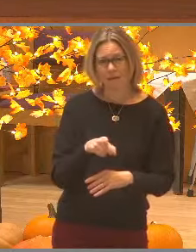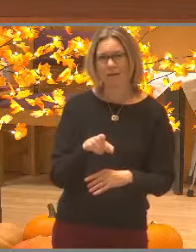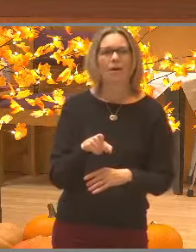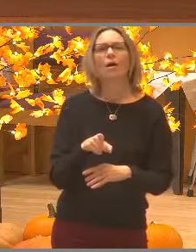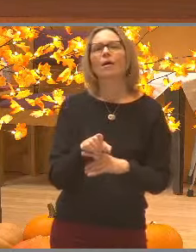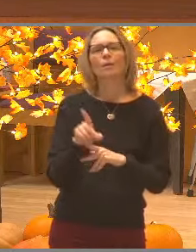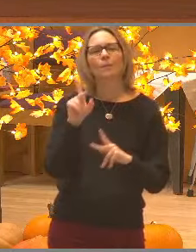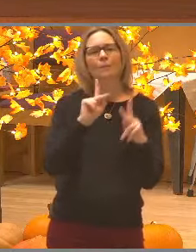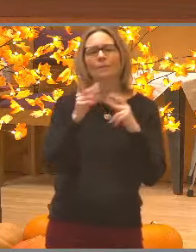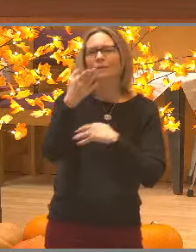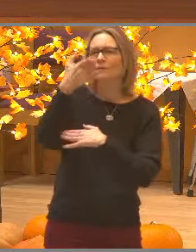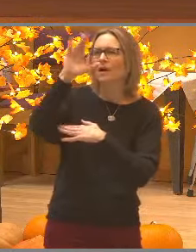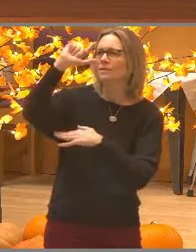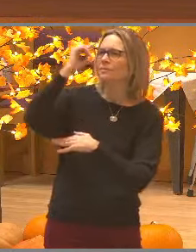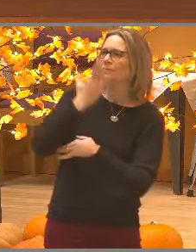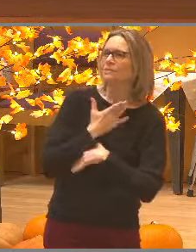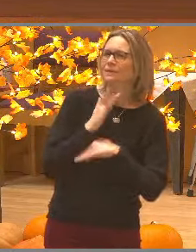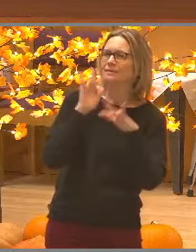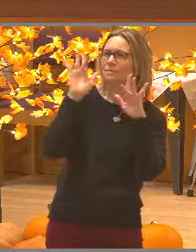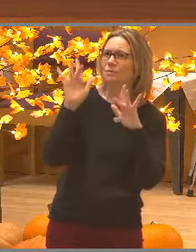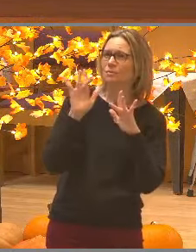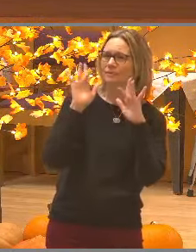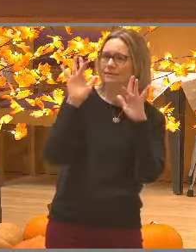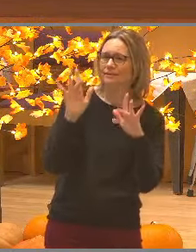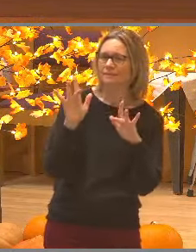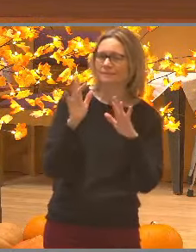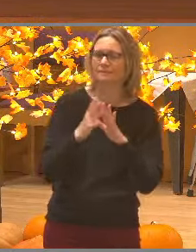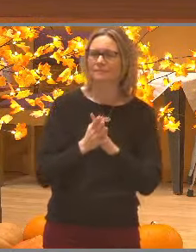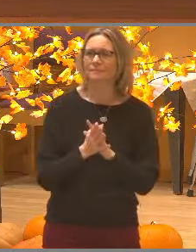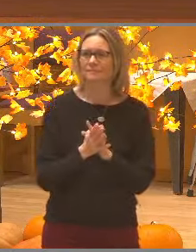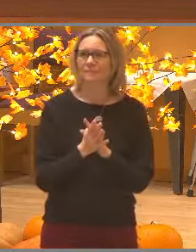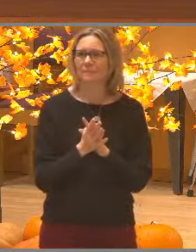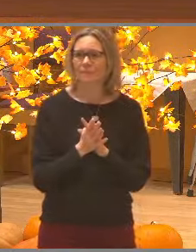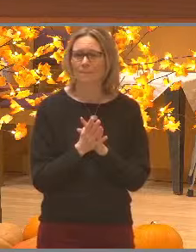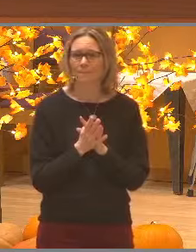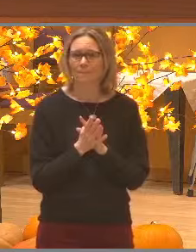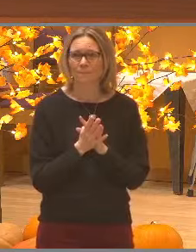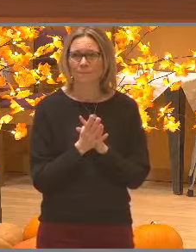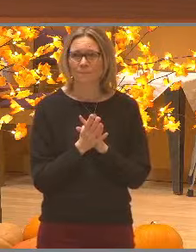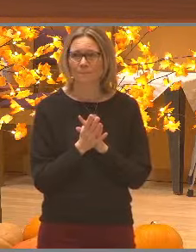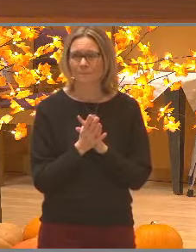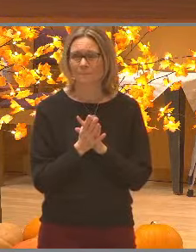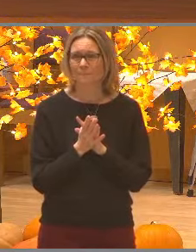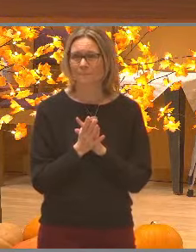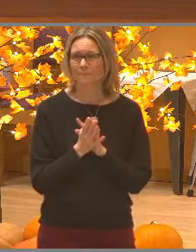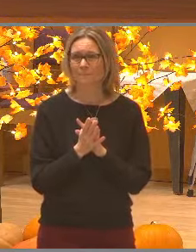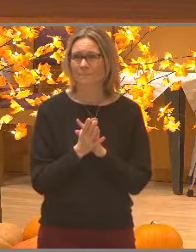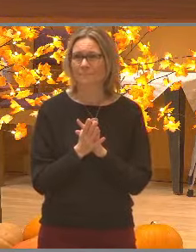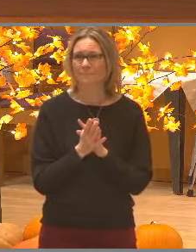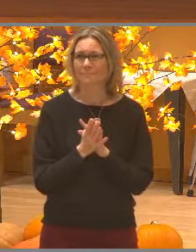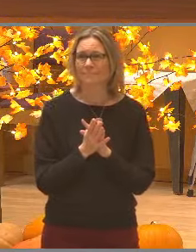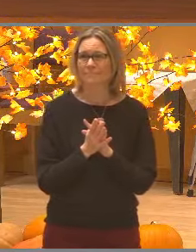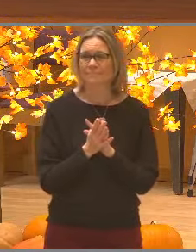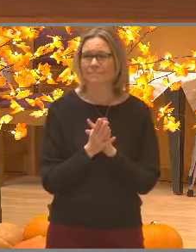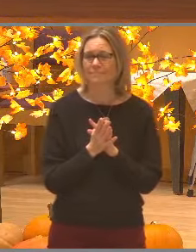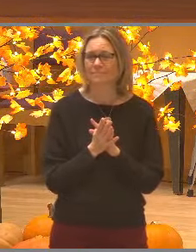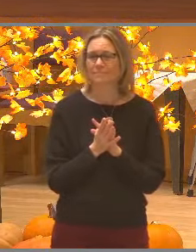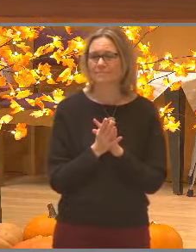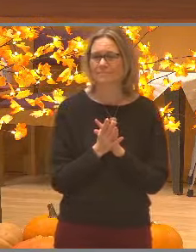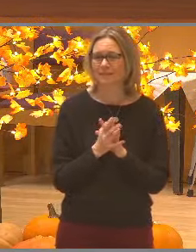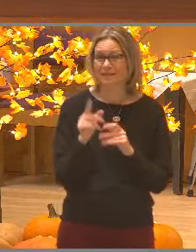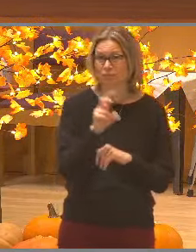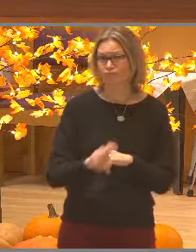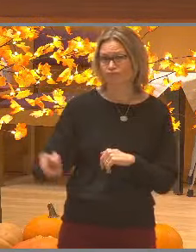God's grace and mercy. We have been walking this